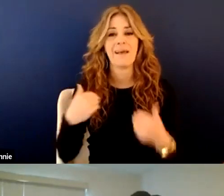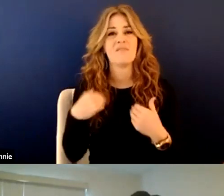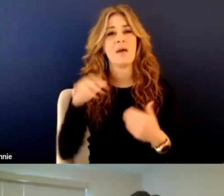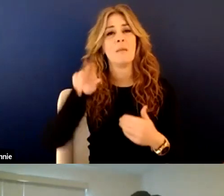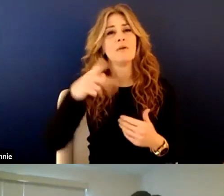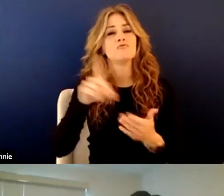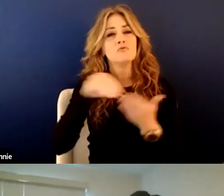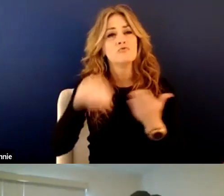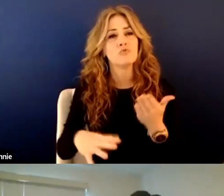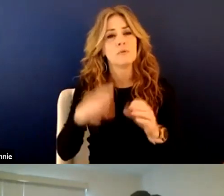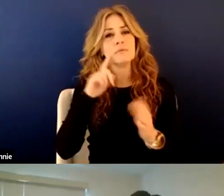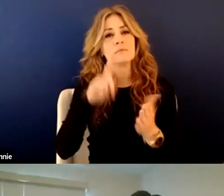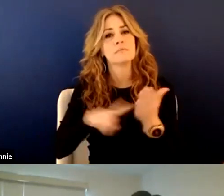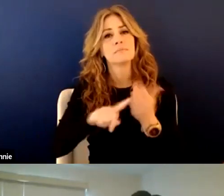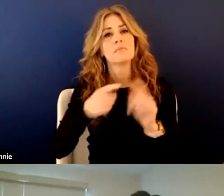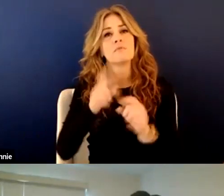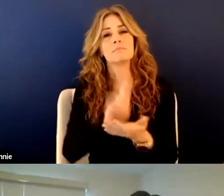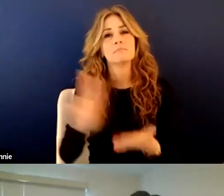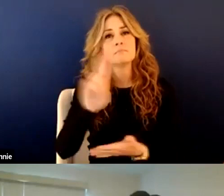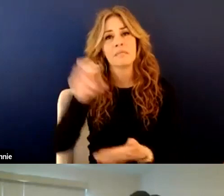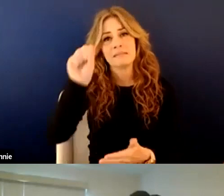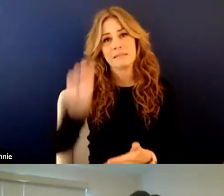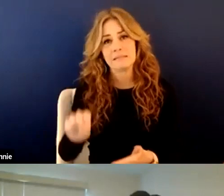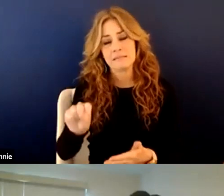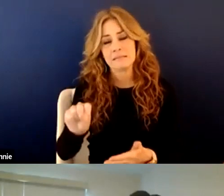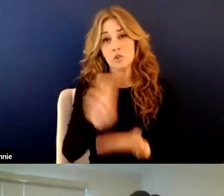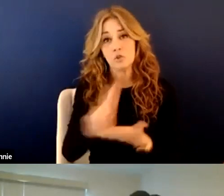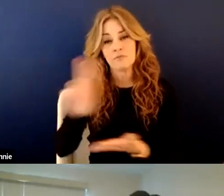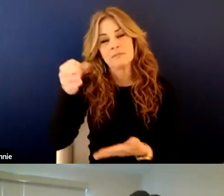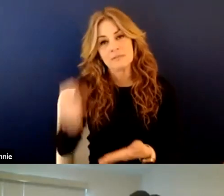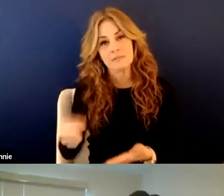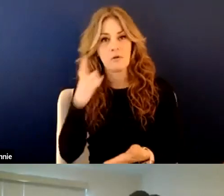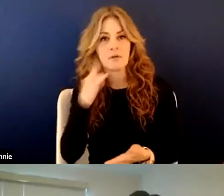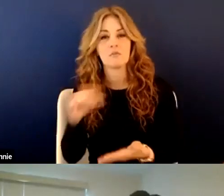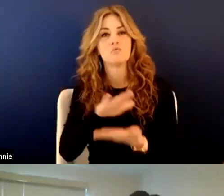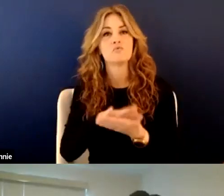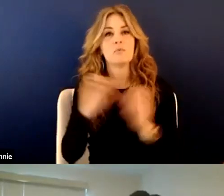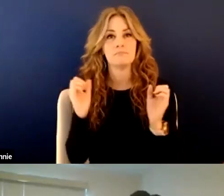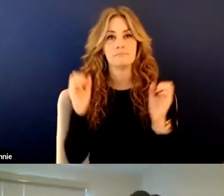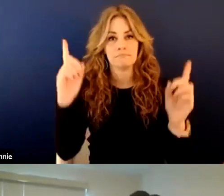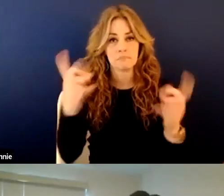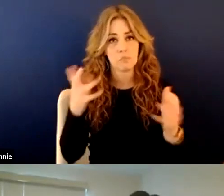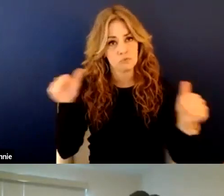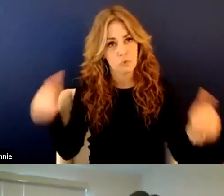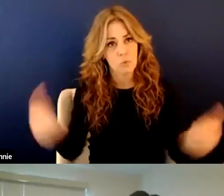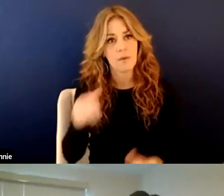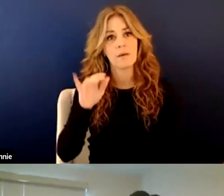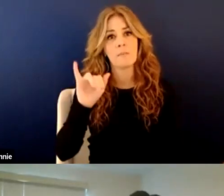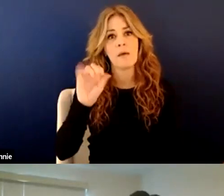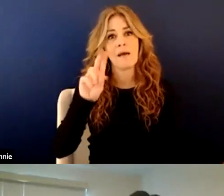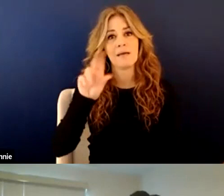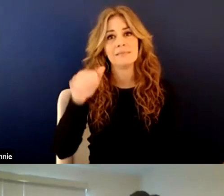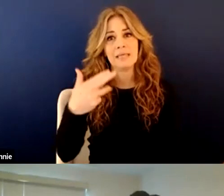research associates from the University of Southern California School of Education. We want to welcome Isaiah